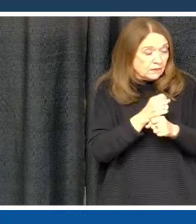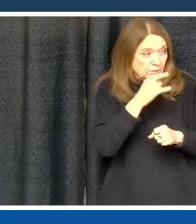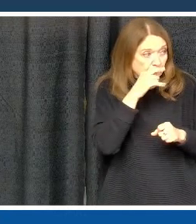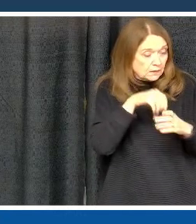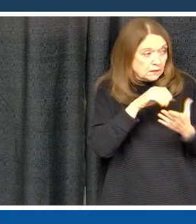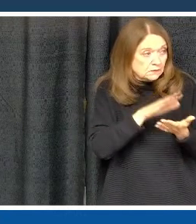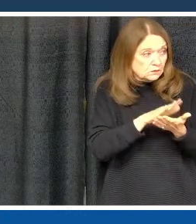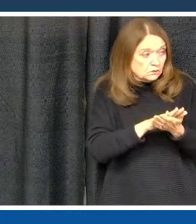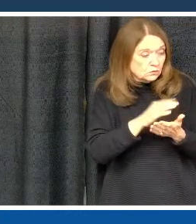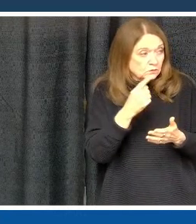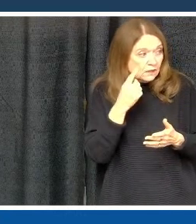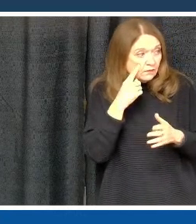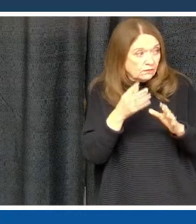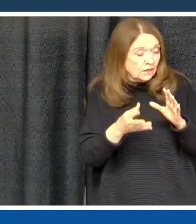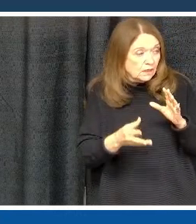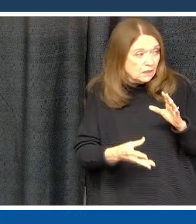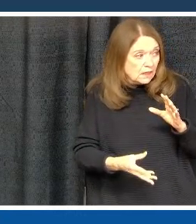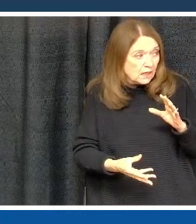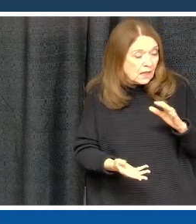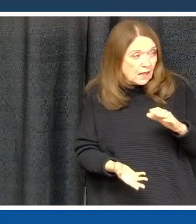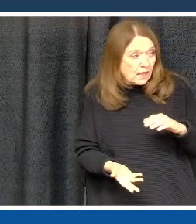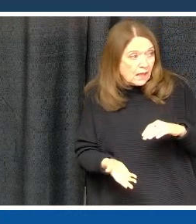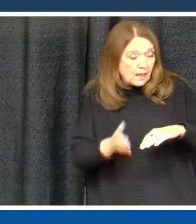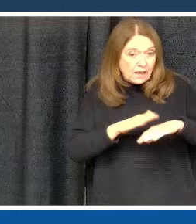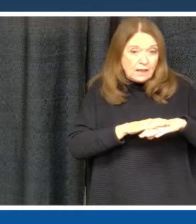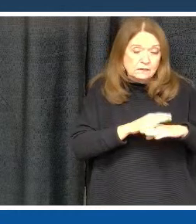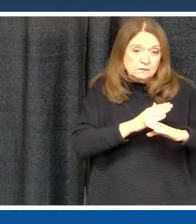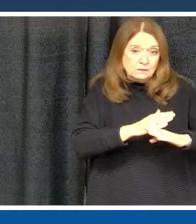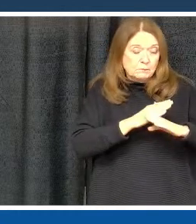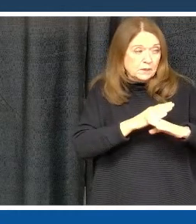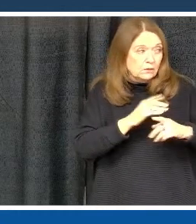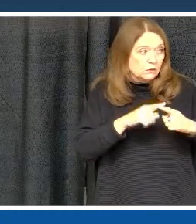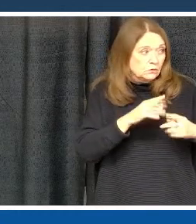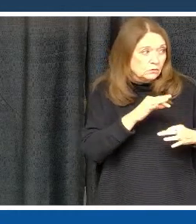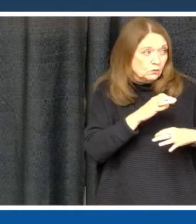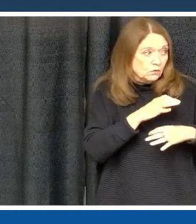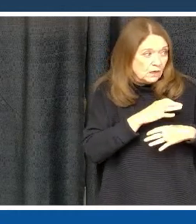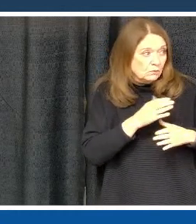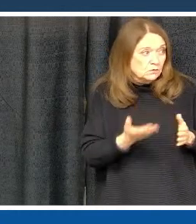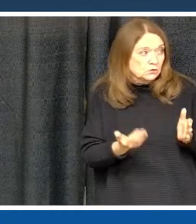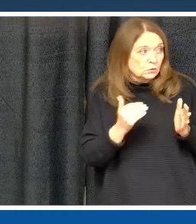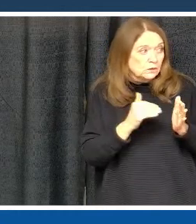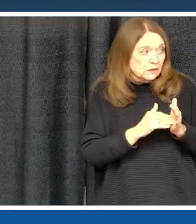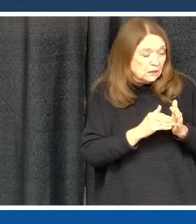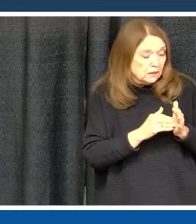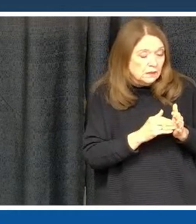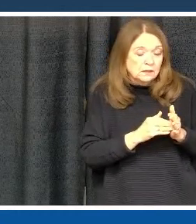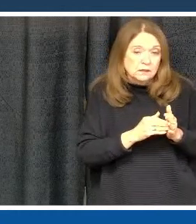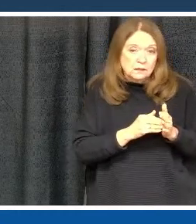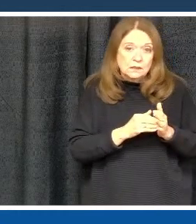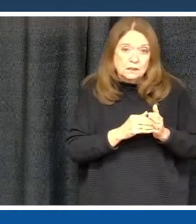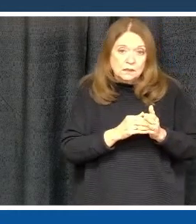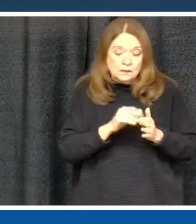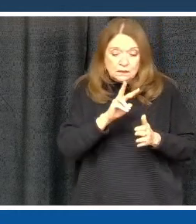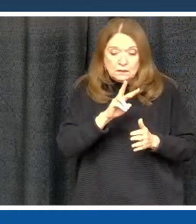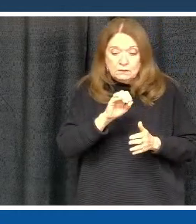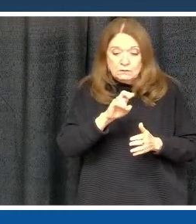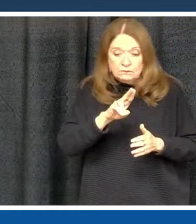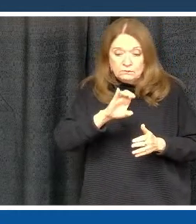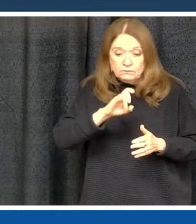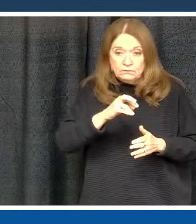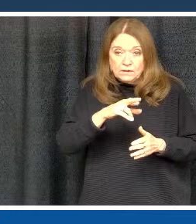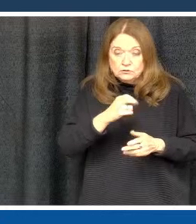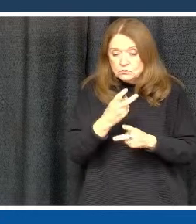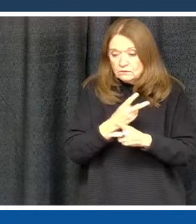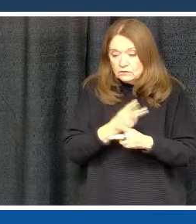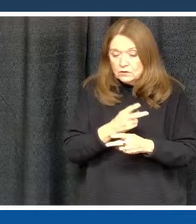school. And I think it adds a barrier to Fort Campbell to, again, do vouchers and figure out